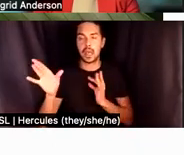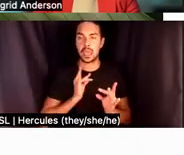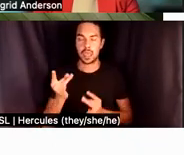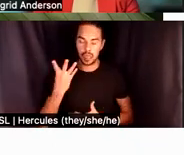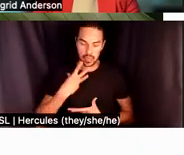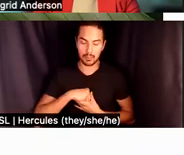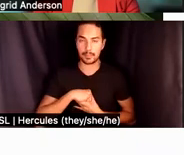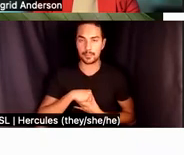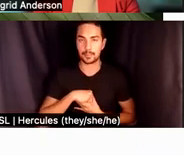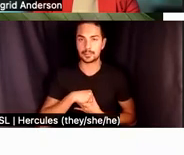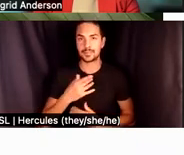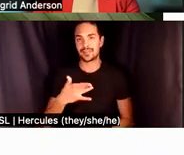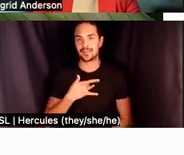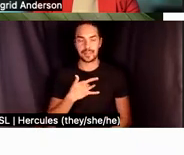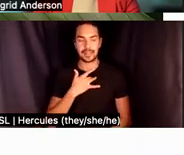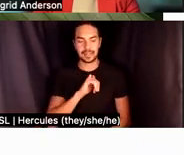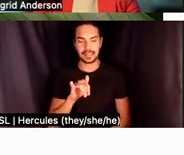and feeling